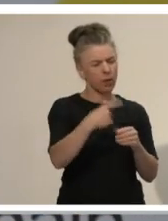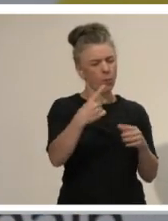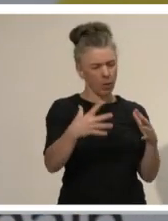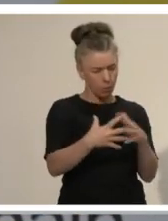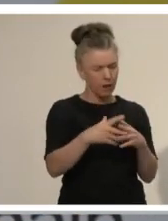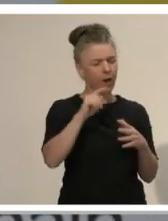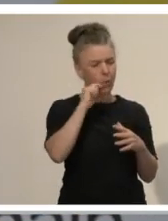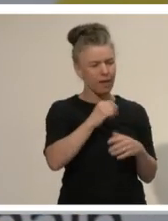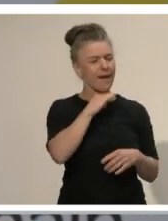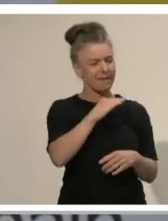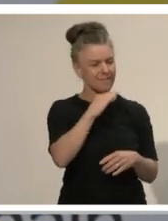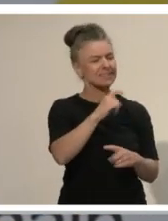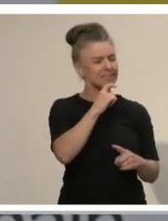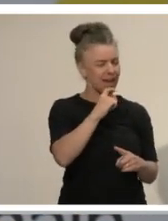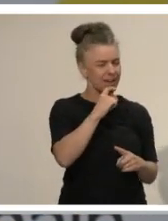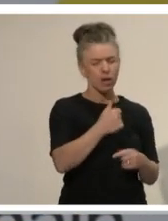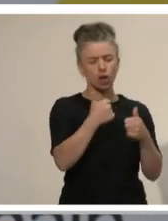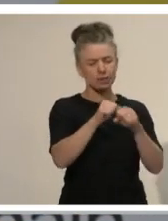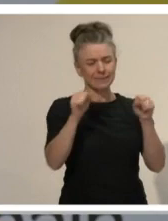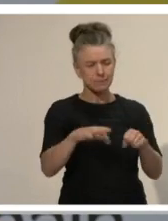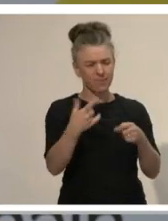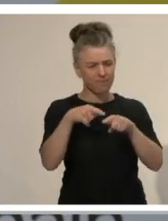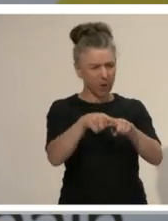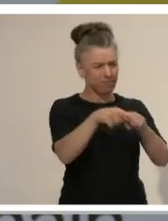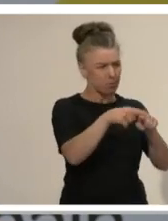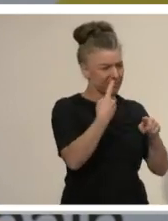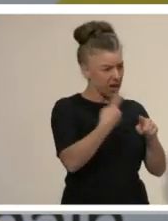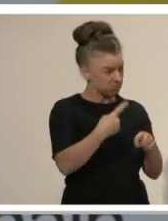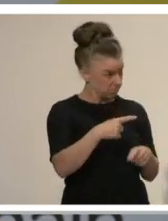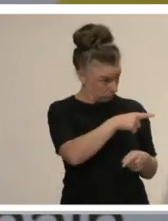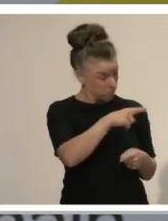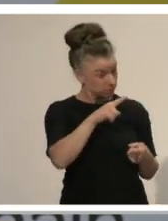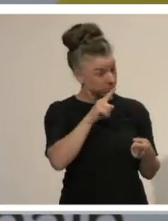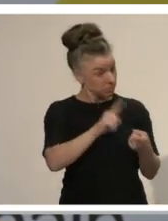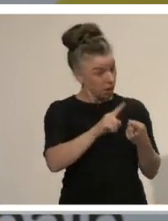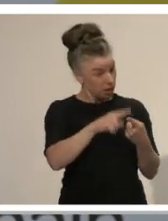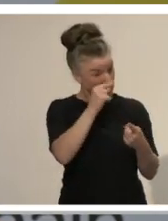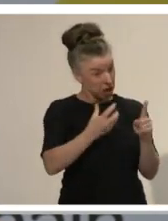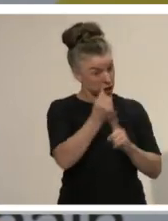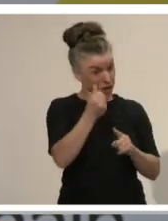you describe as the gold standard. Is that target still going to be met by this weekend?